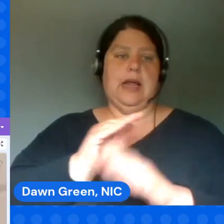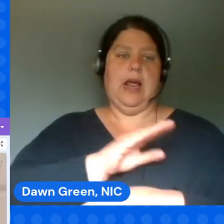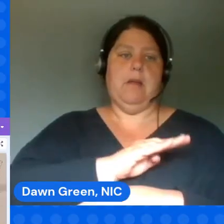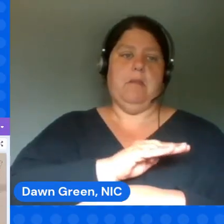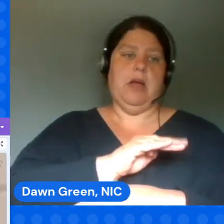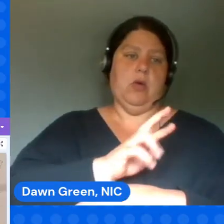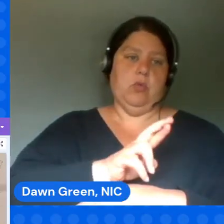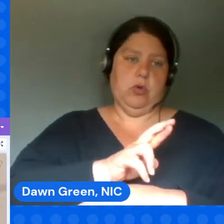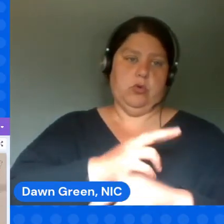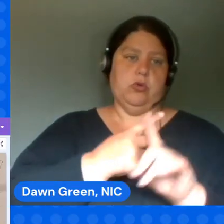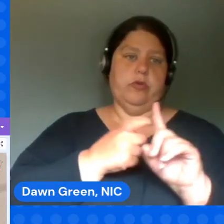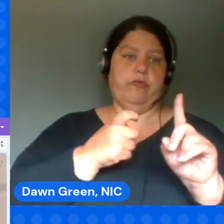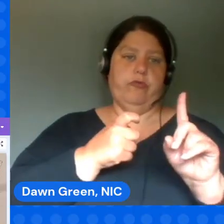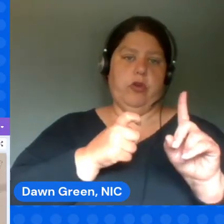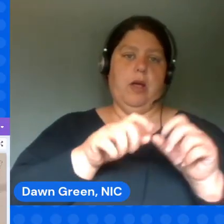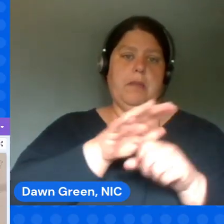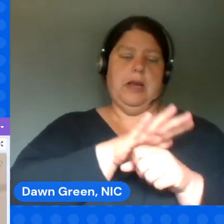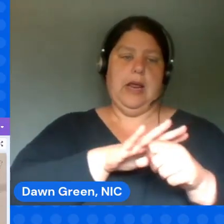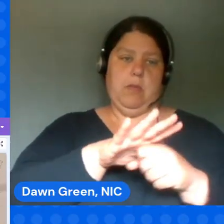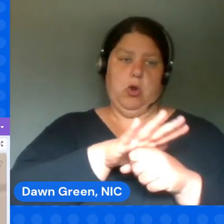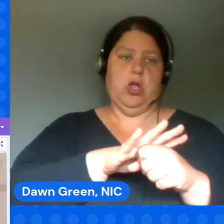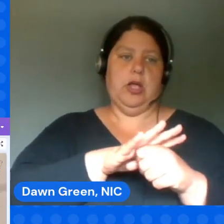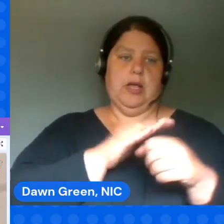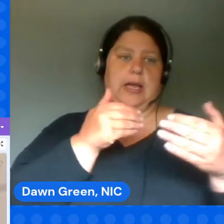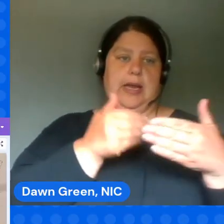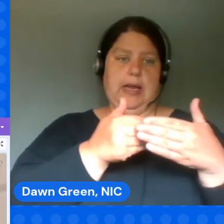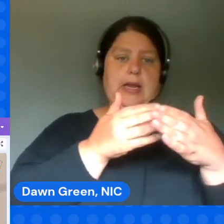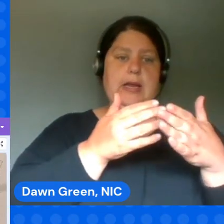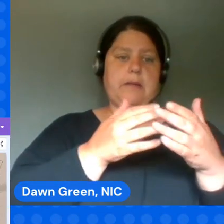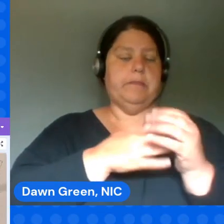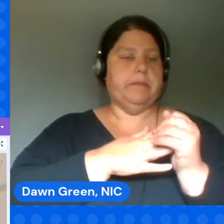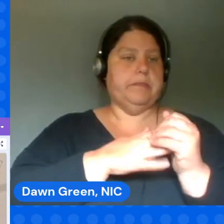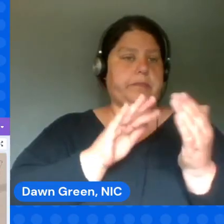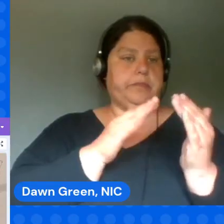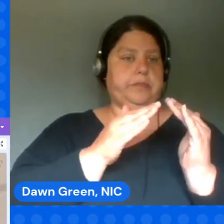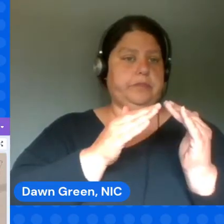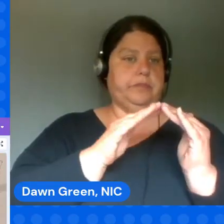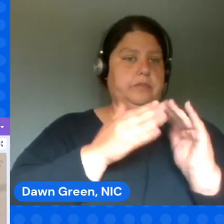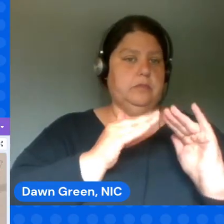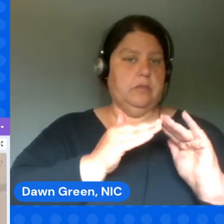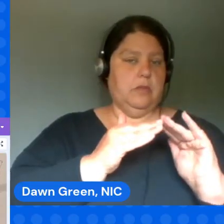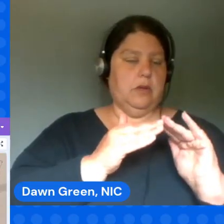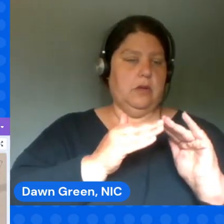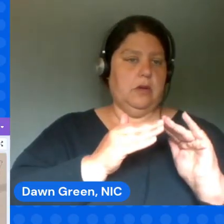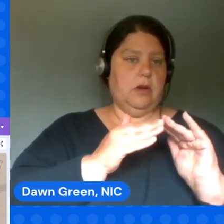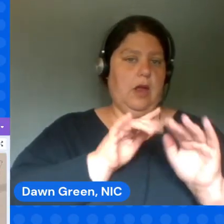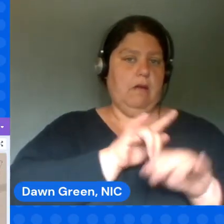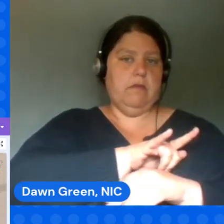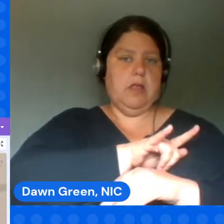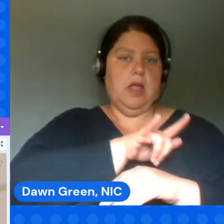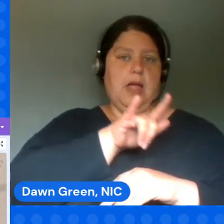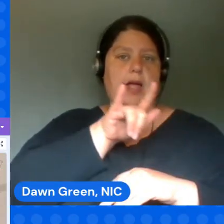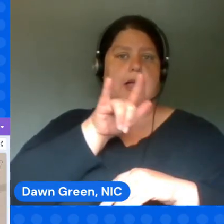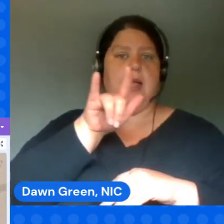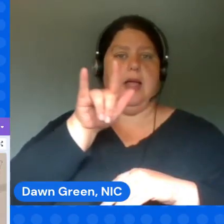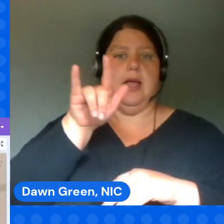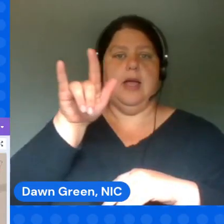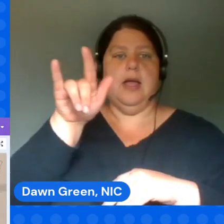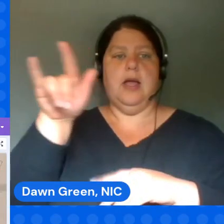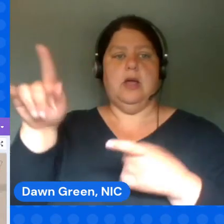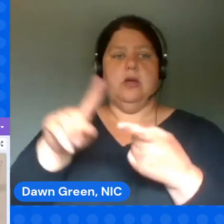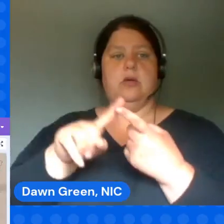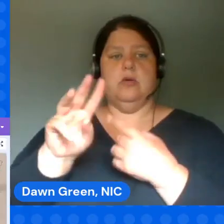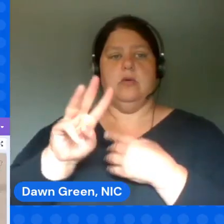from his neighborhood, um, by airplane, uh, to the West African